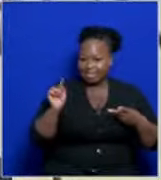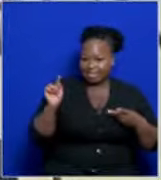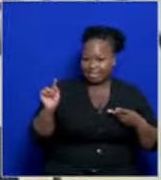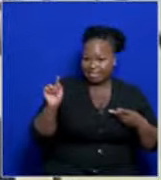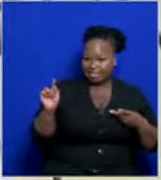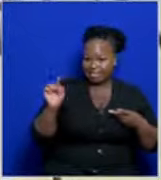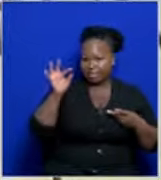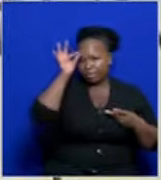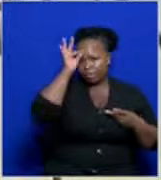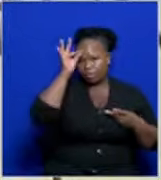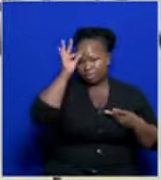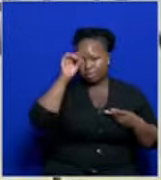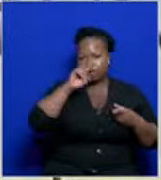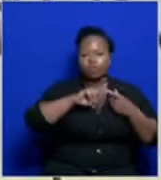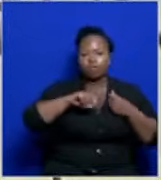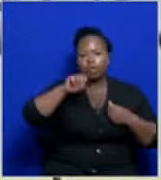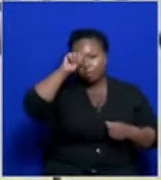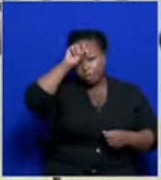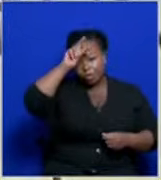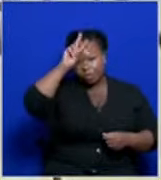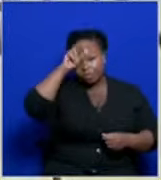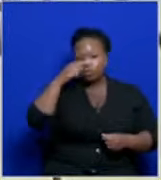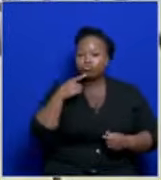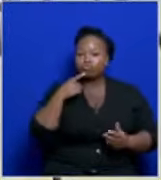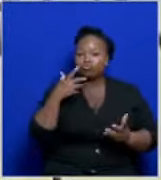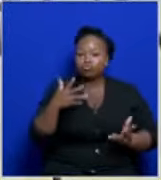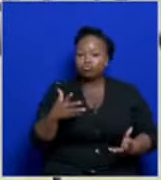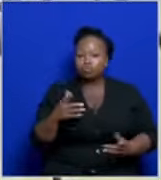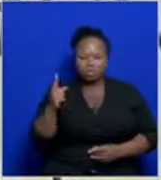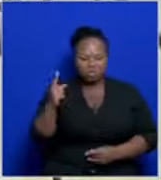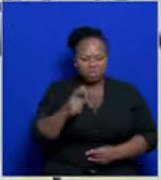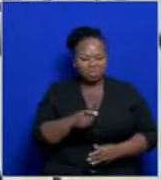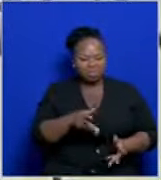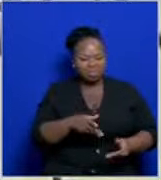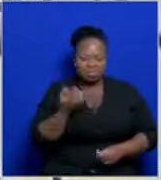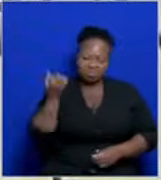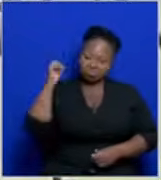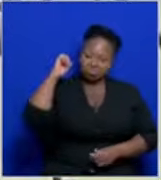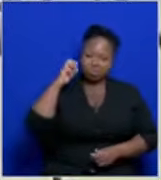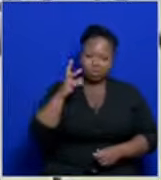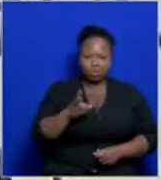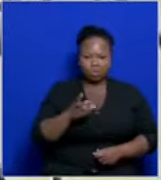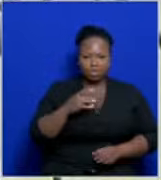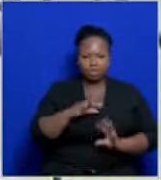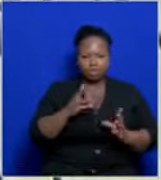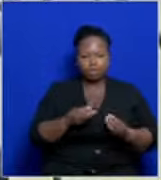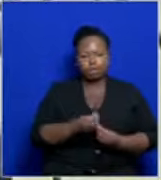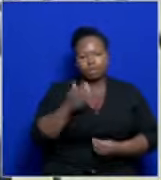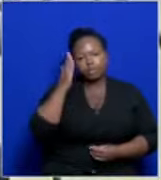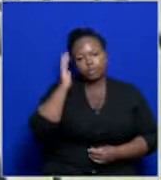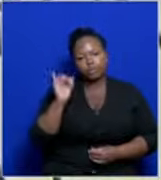Boxburg. But when they come here, they will deny all that they knew. Okay, thank you.